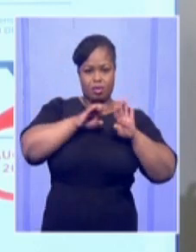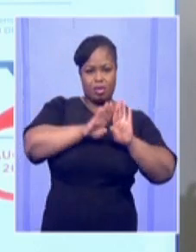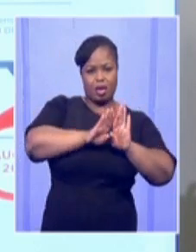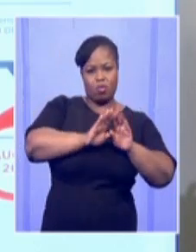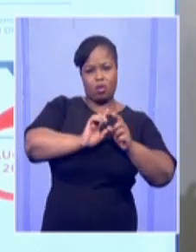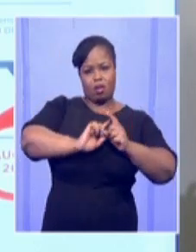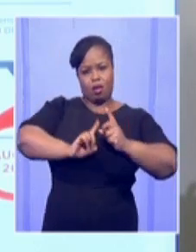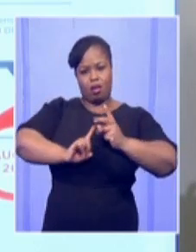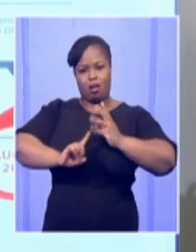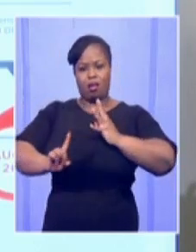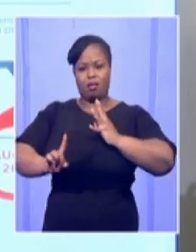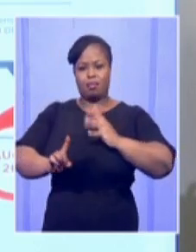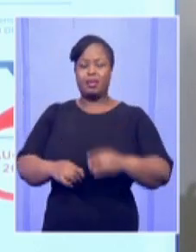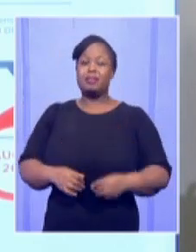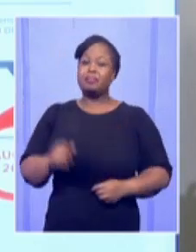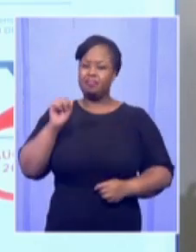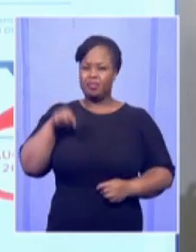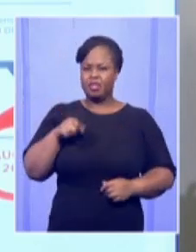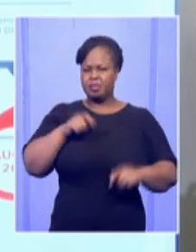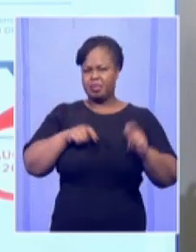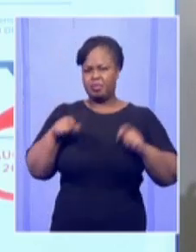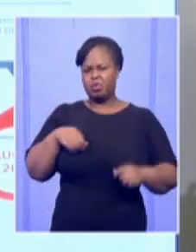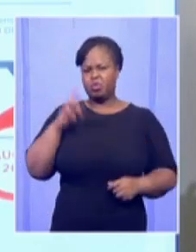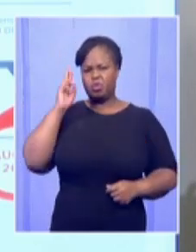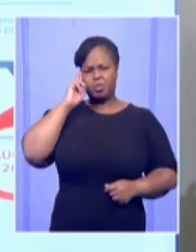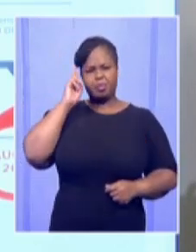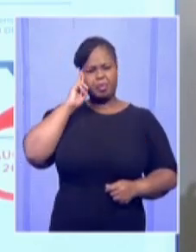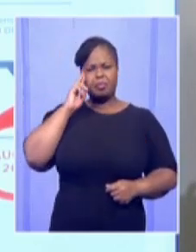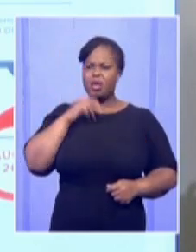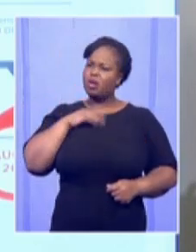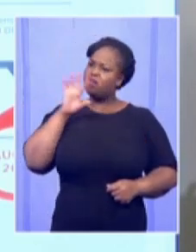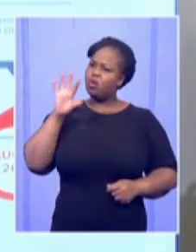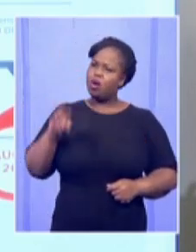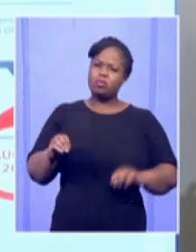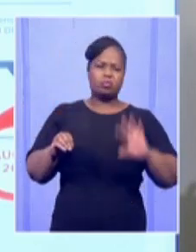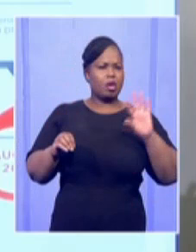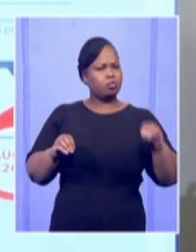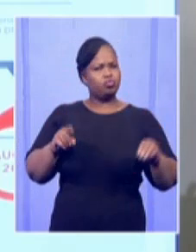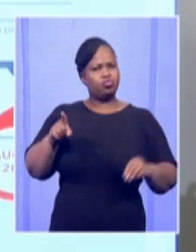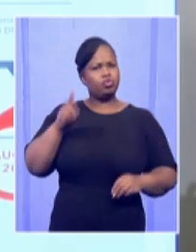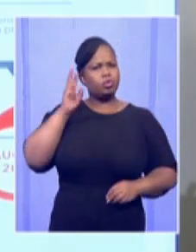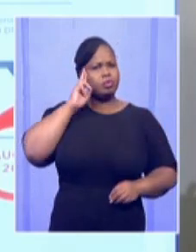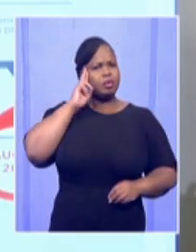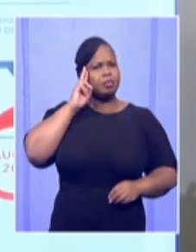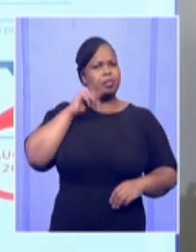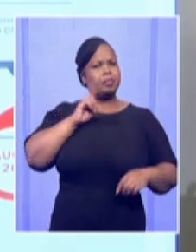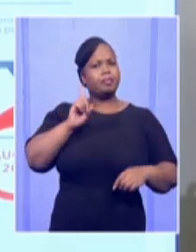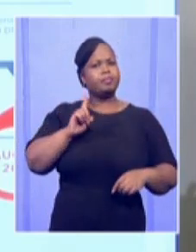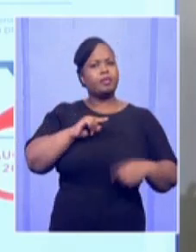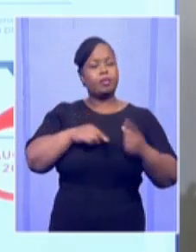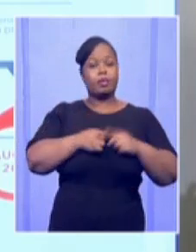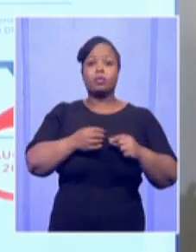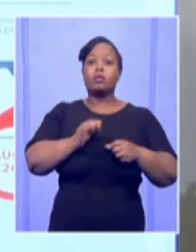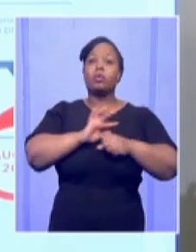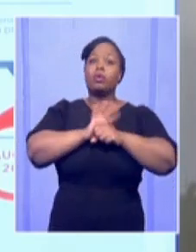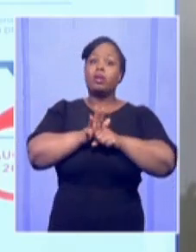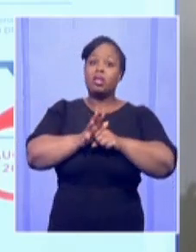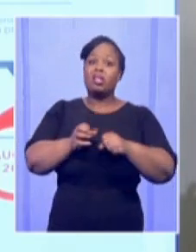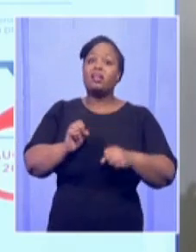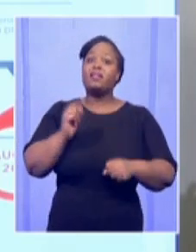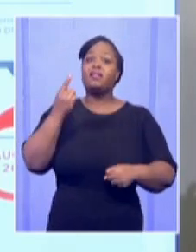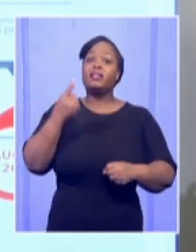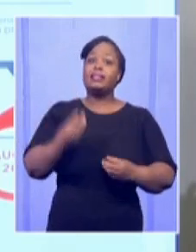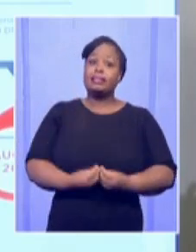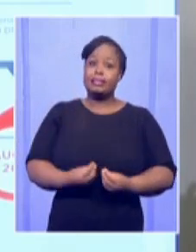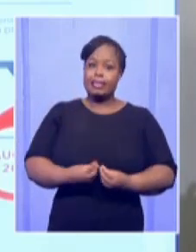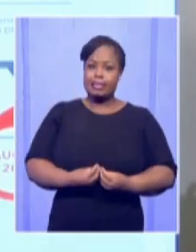will remember, when you go around and ask, what do you remember about the COVID-19? Many people, the first thing that comes to mind